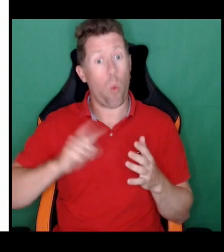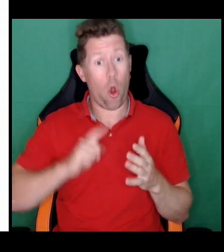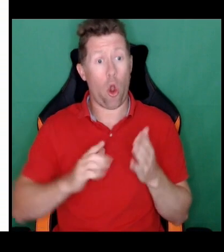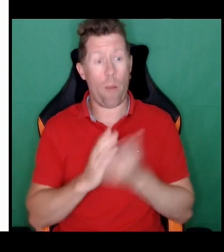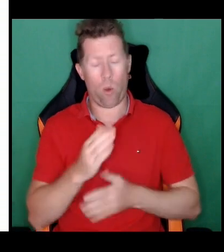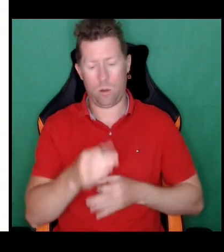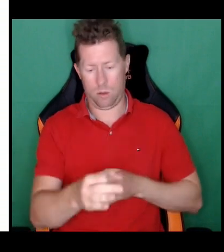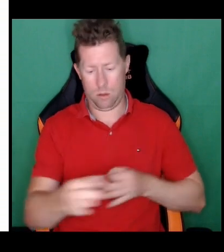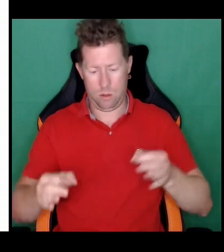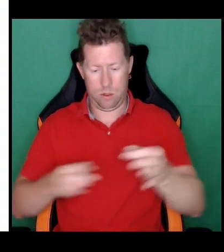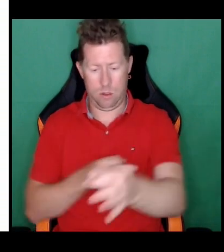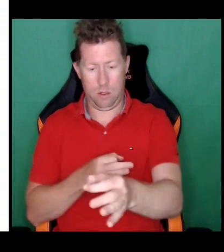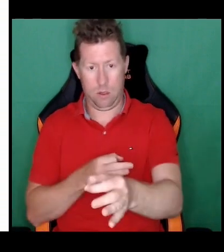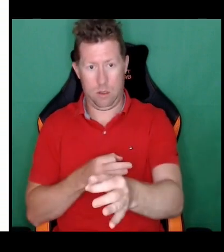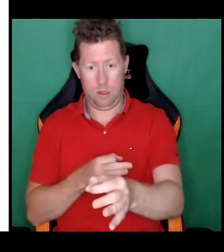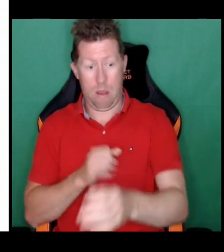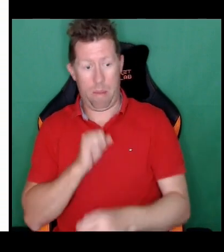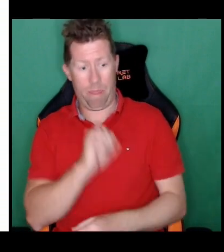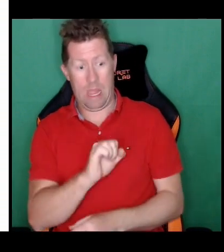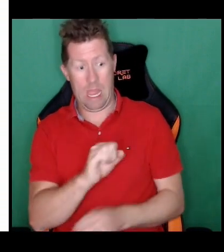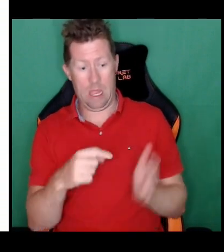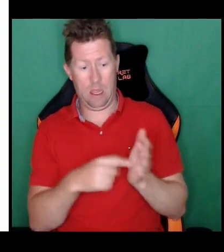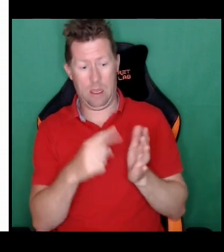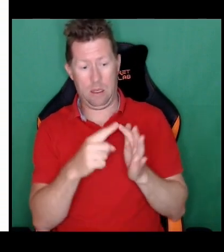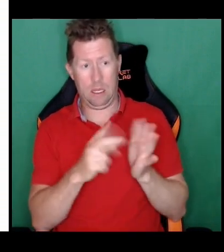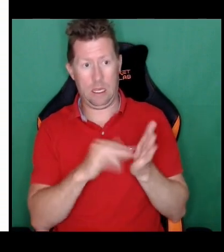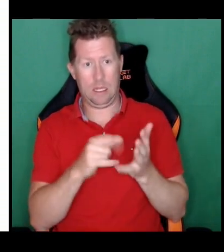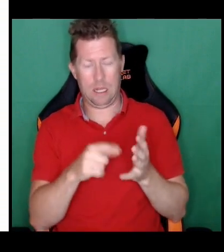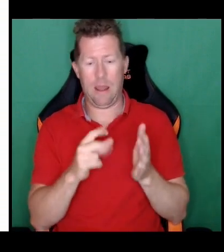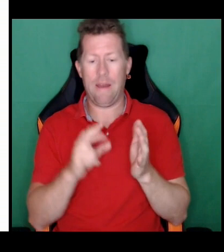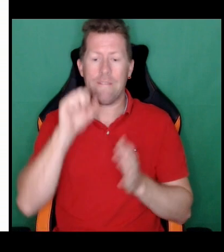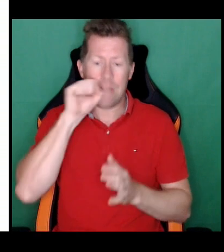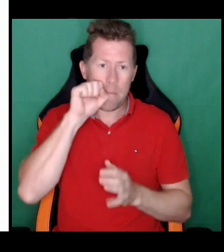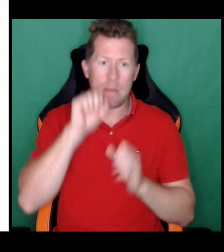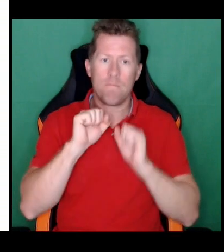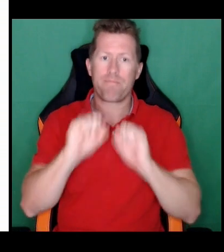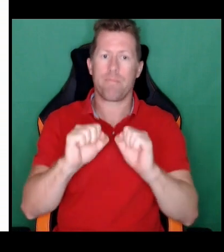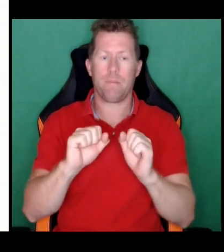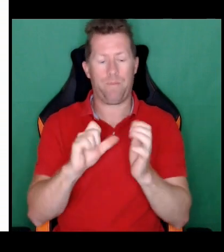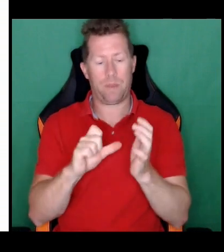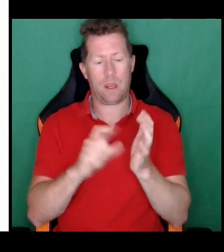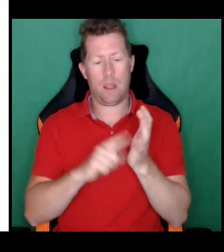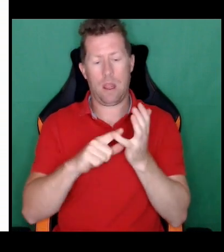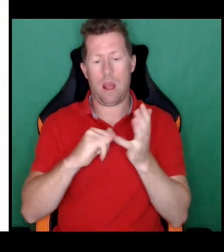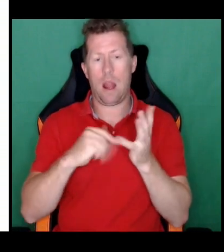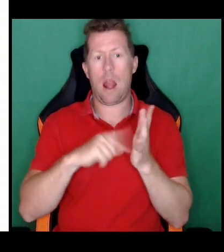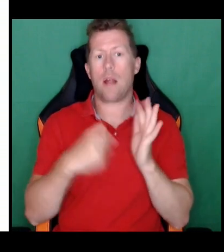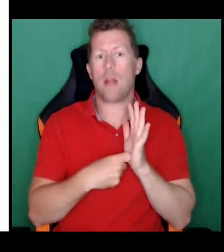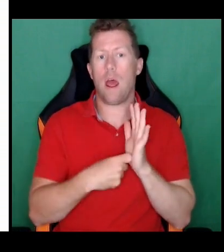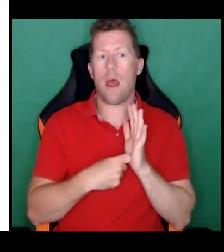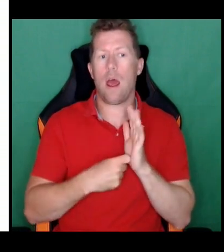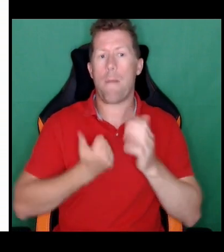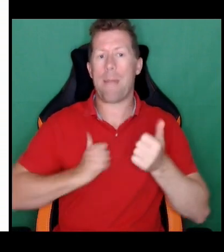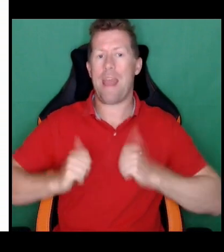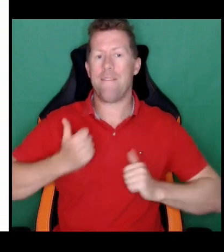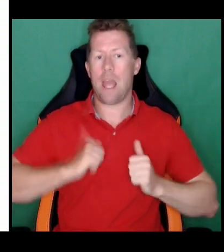and see it through their eyes, vaping is a clustered behaviour that mostly happens, and certainly begins to happen,